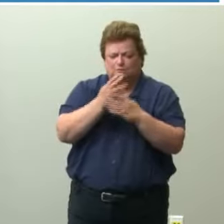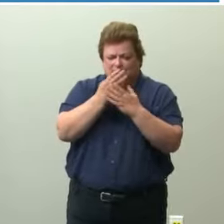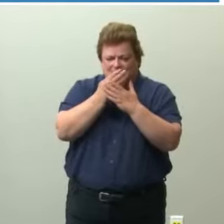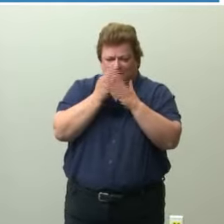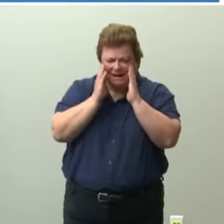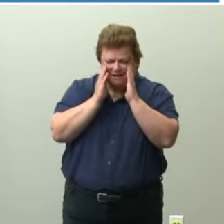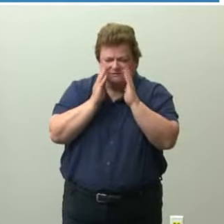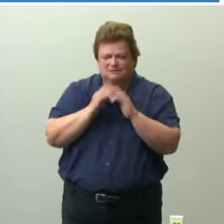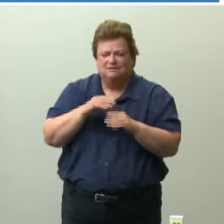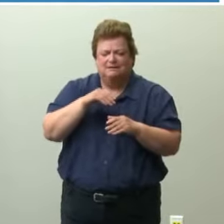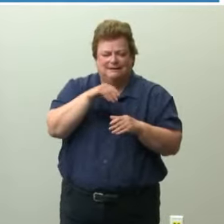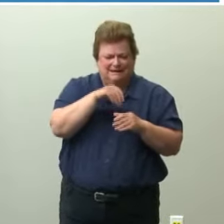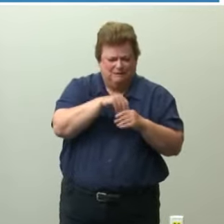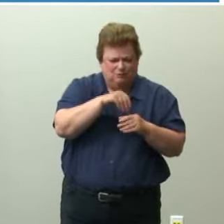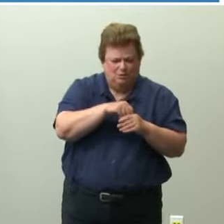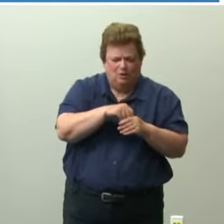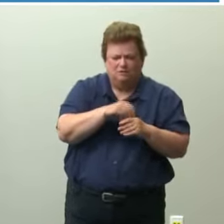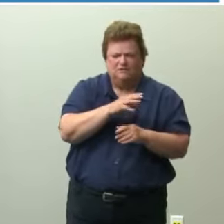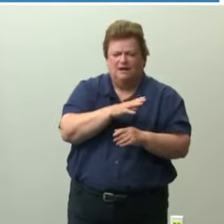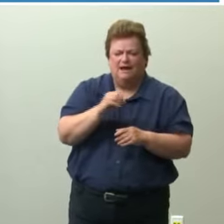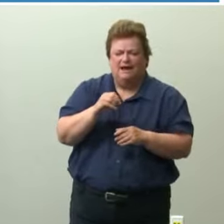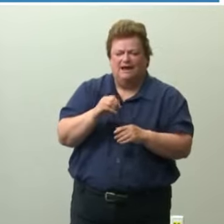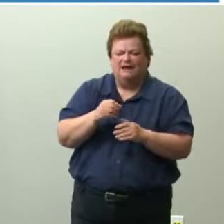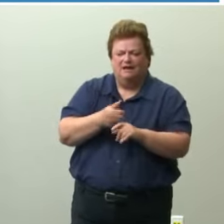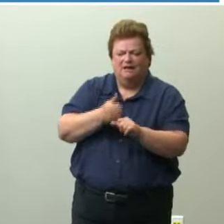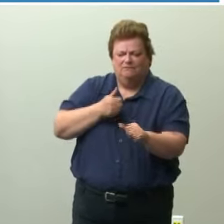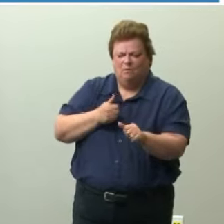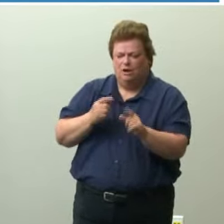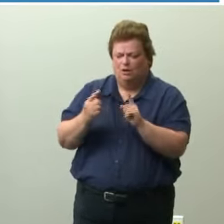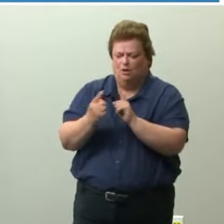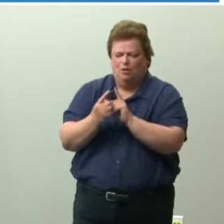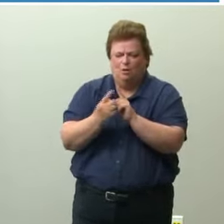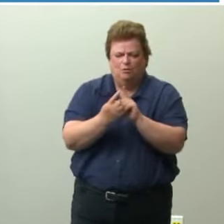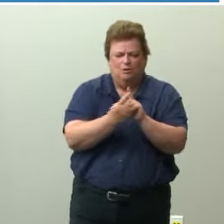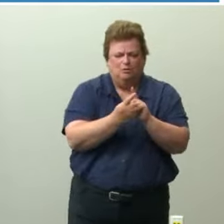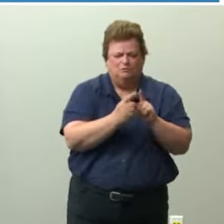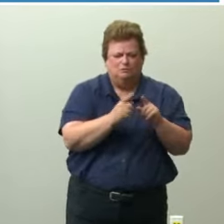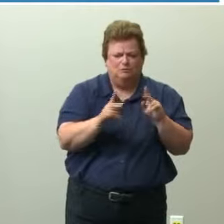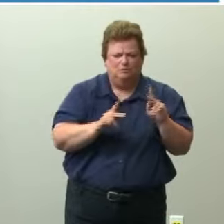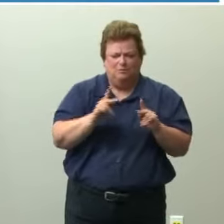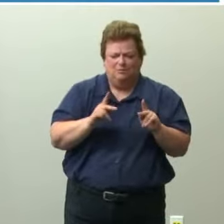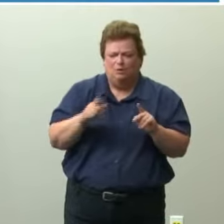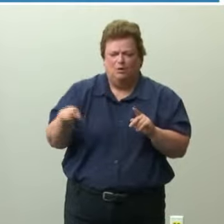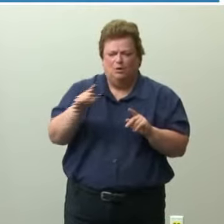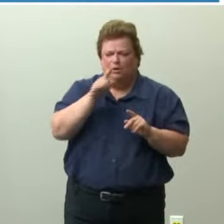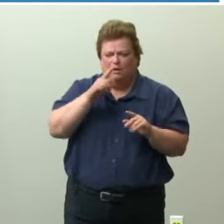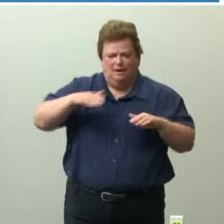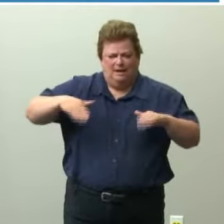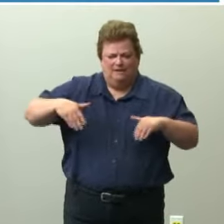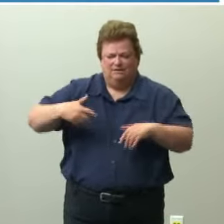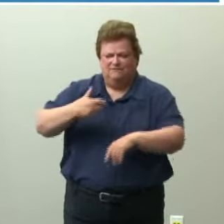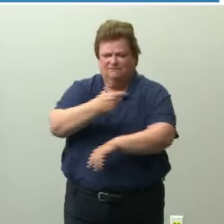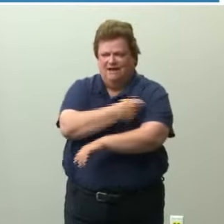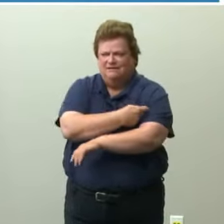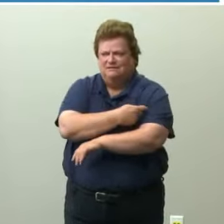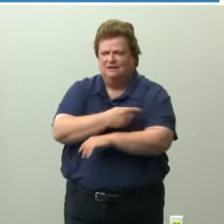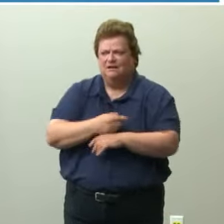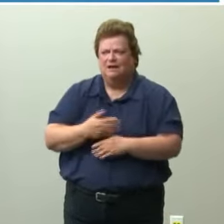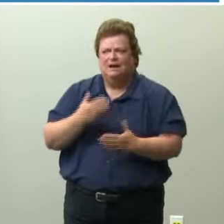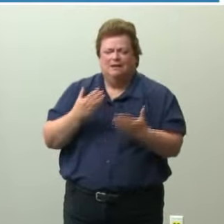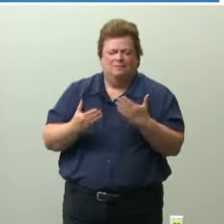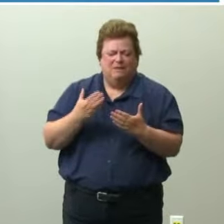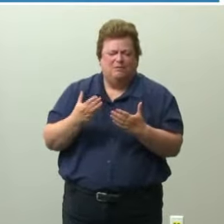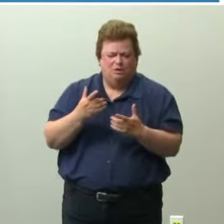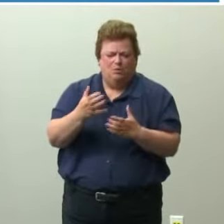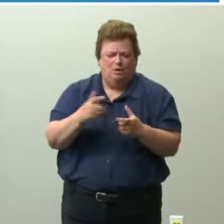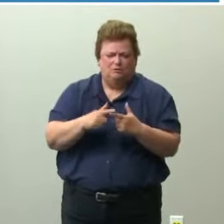indoor public setting and avoiding close interactions with people who are unvaccinated. You may want to consult with your